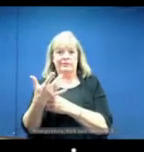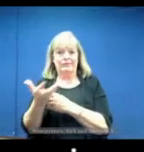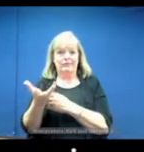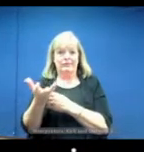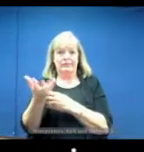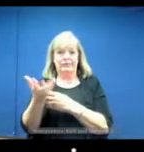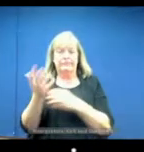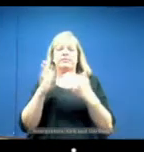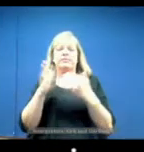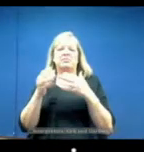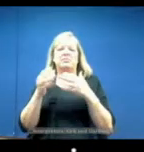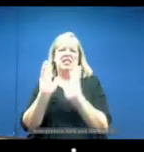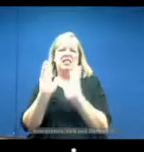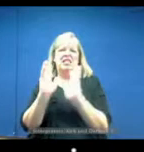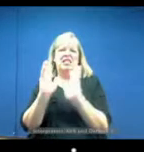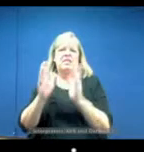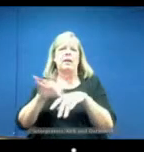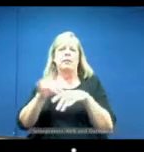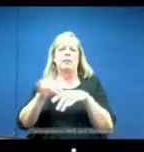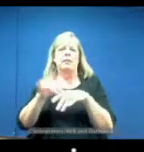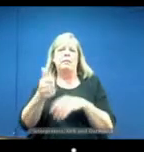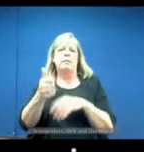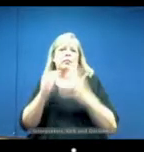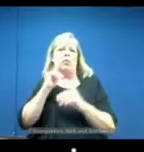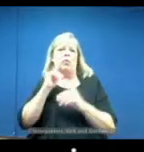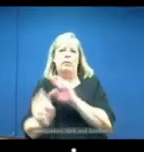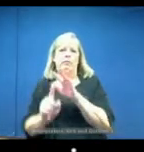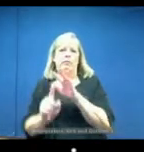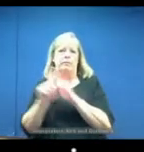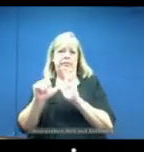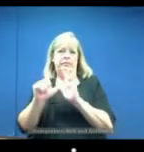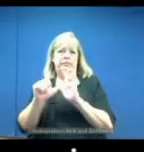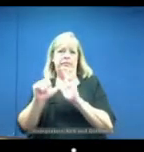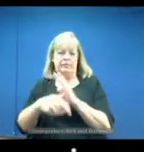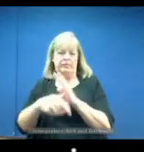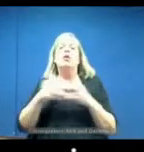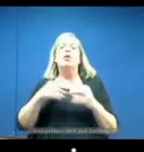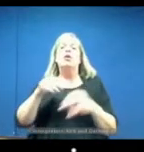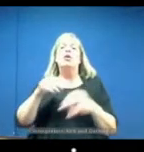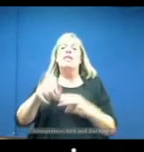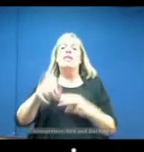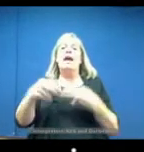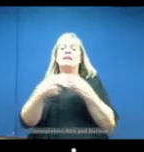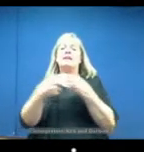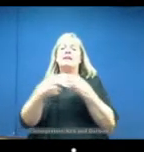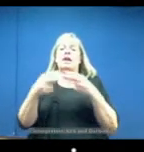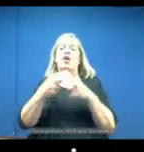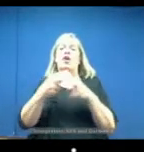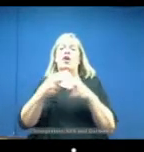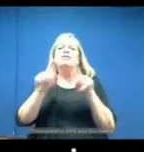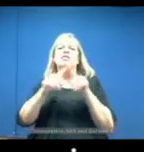All right, we'll leave it blank and see if it pops up. This slide is the fourth slide, and it's called Definitions.